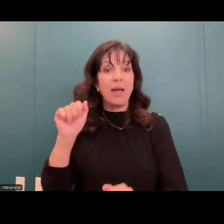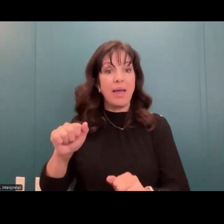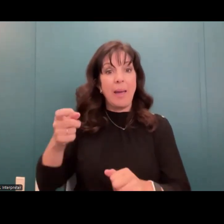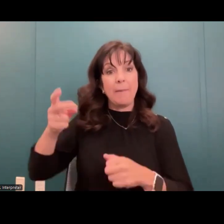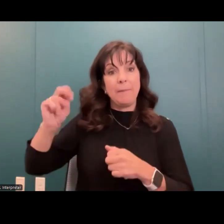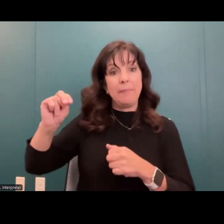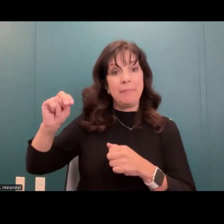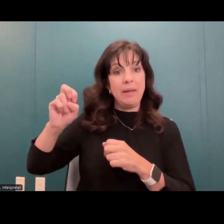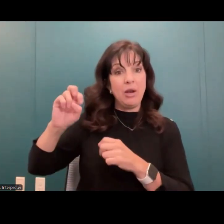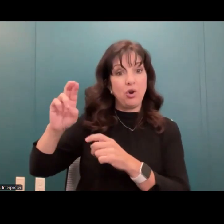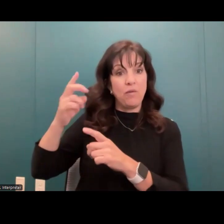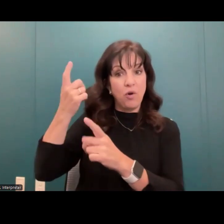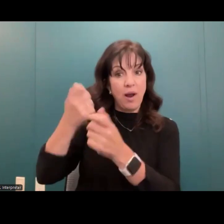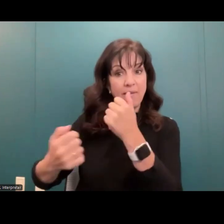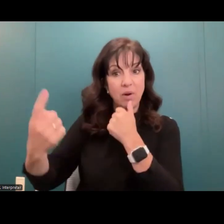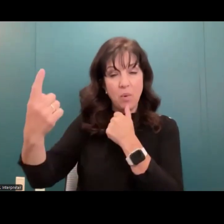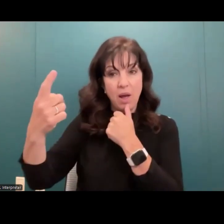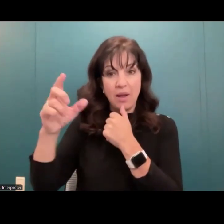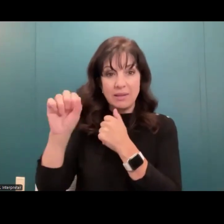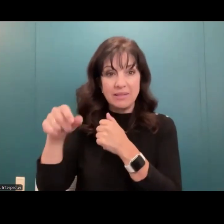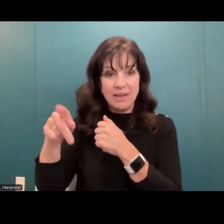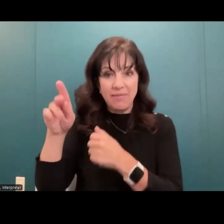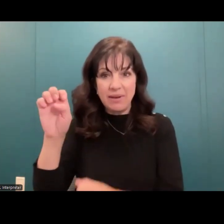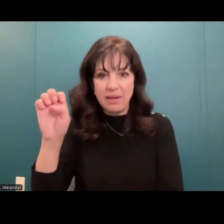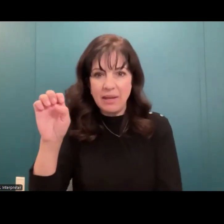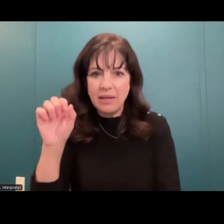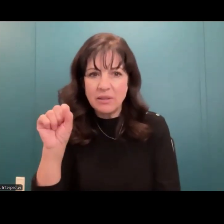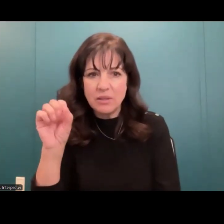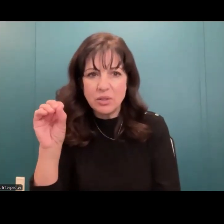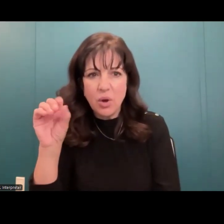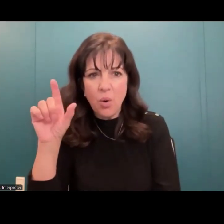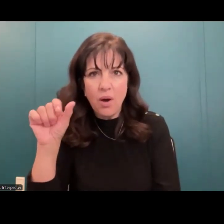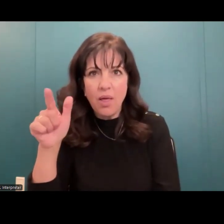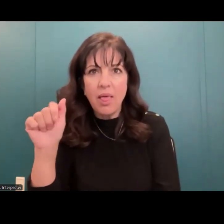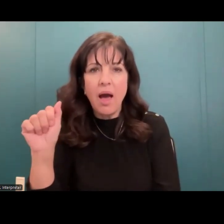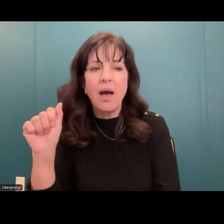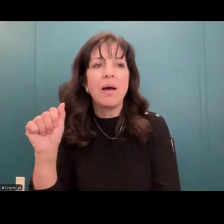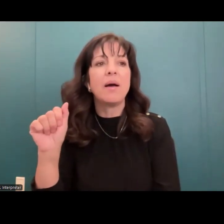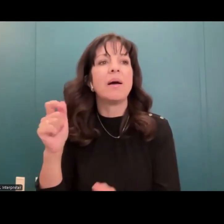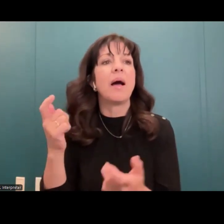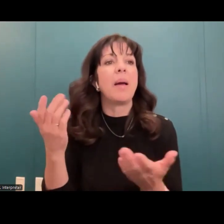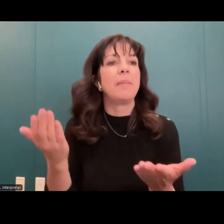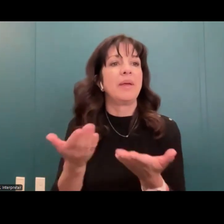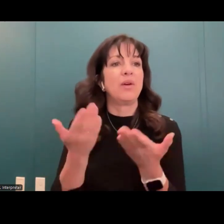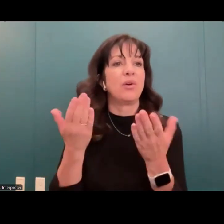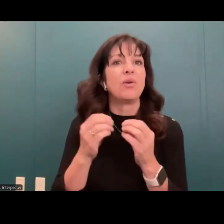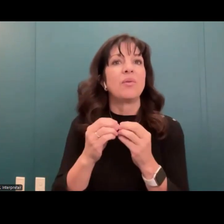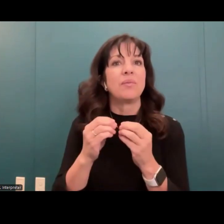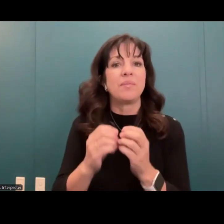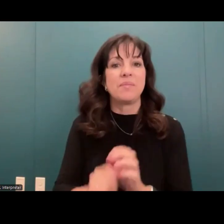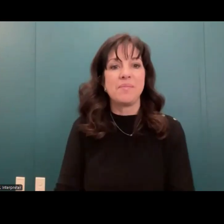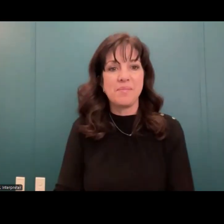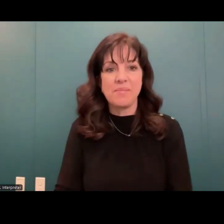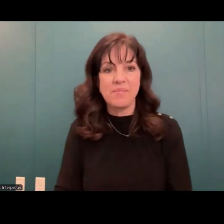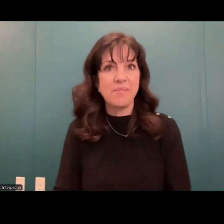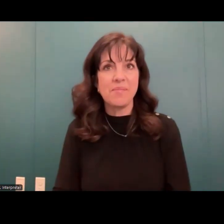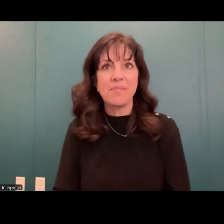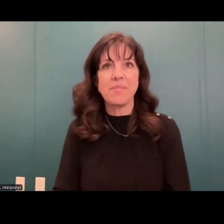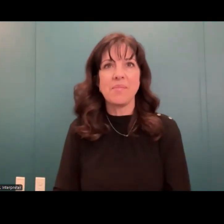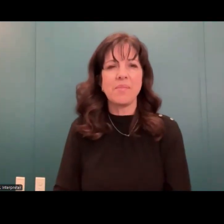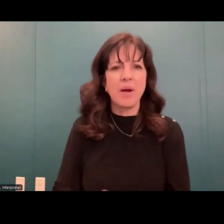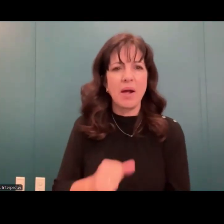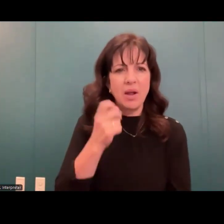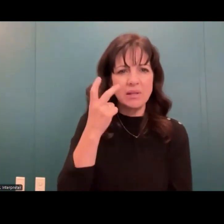for everybody. Stephanie Sogla. I'm right here. Why can't I still not see you me. on